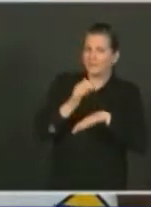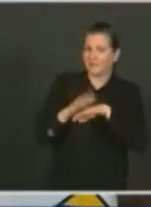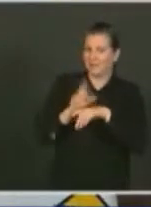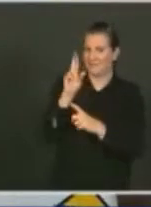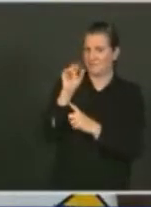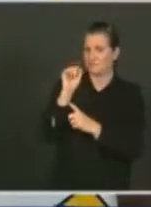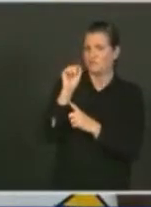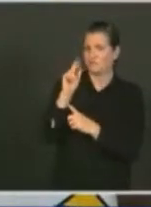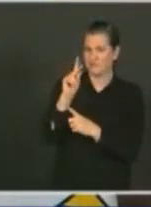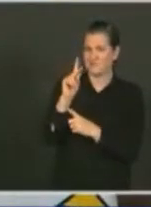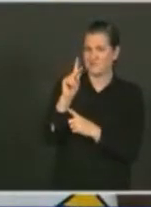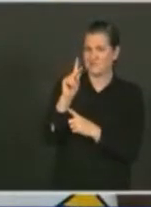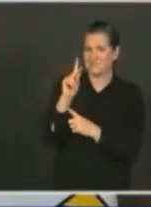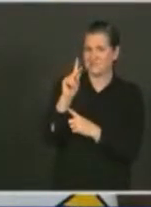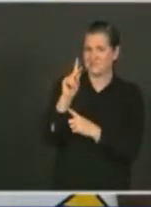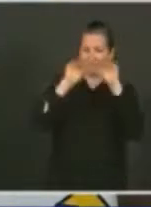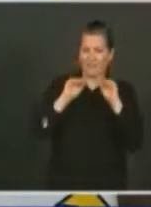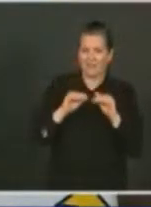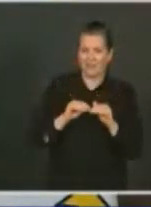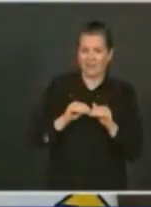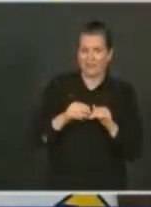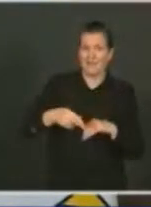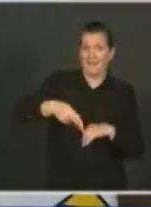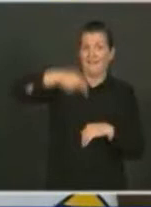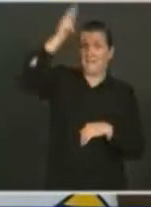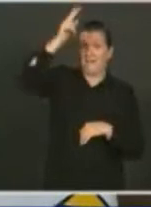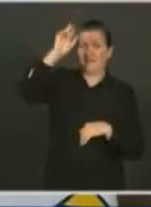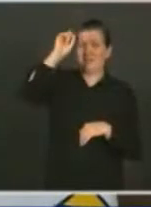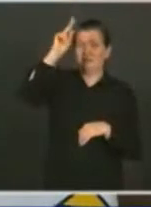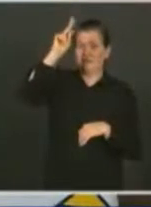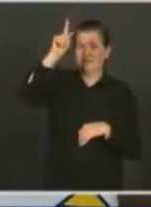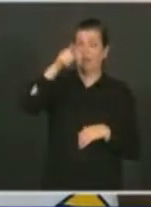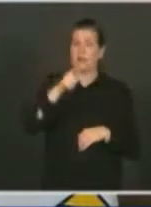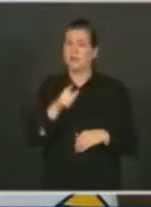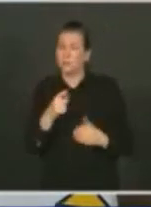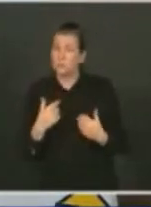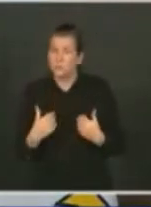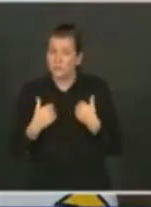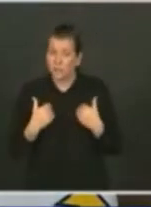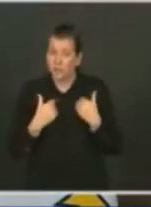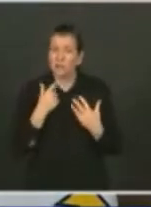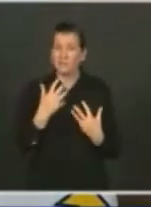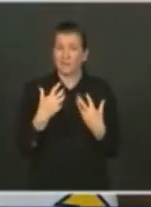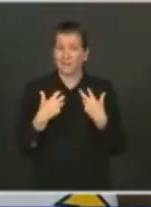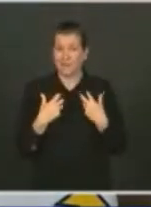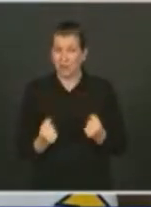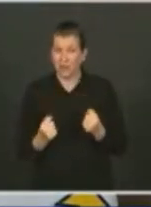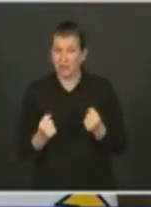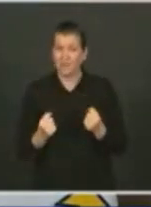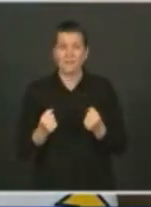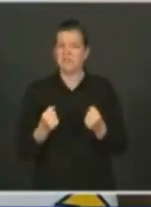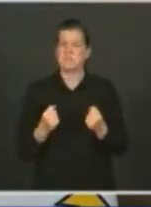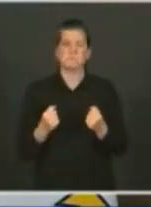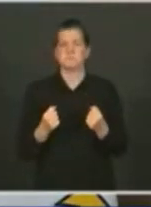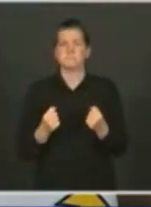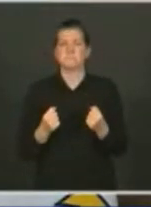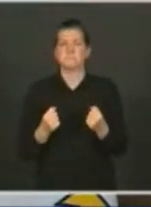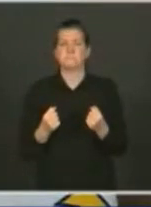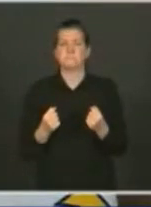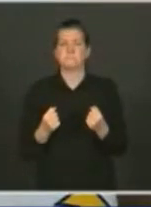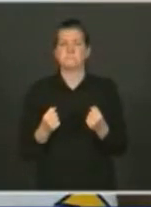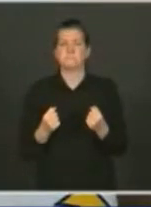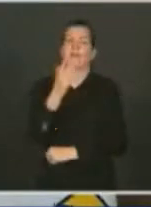So, you know, if you're a young or young-ish healthy person, it's going to be a while before you get a vaccine.